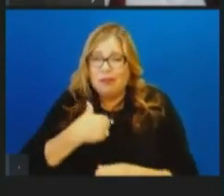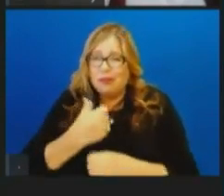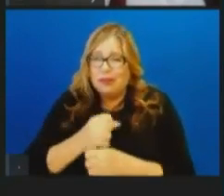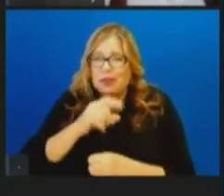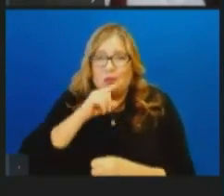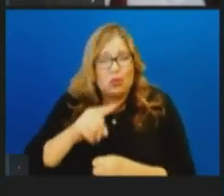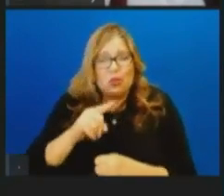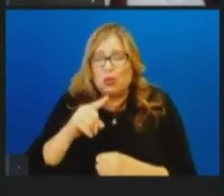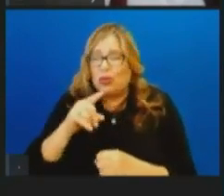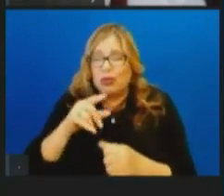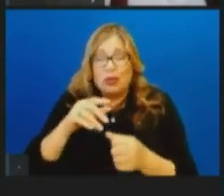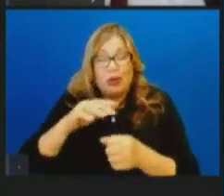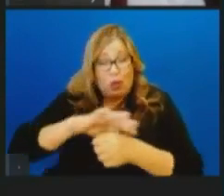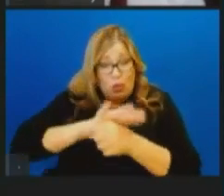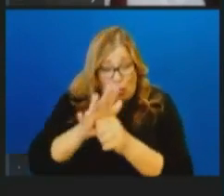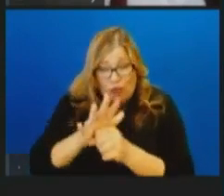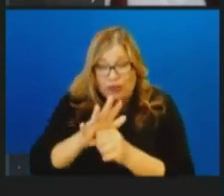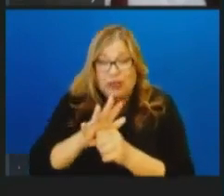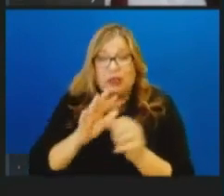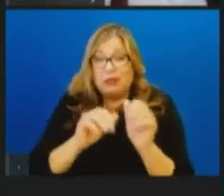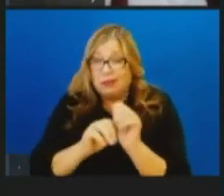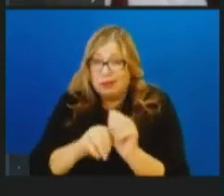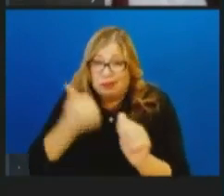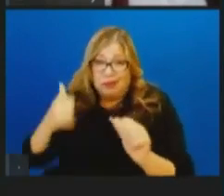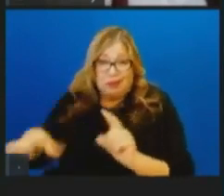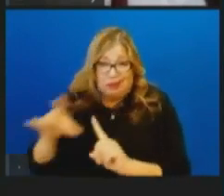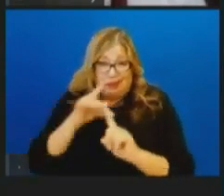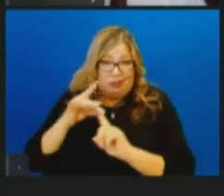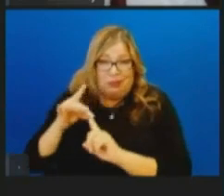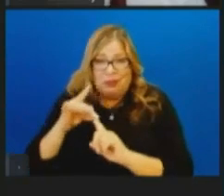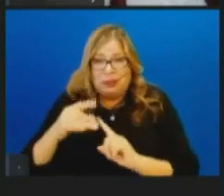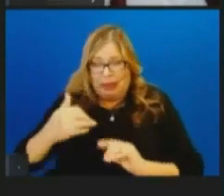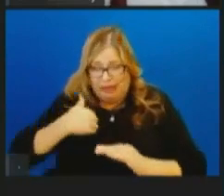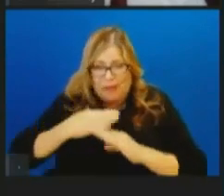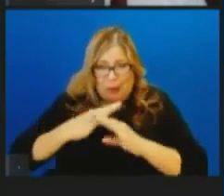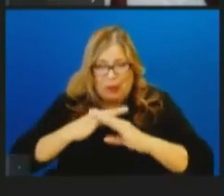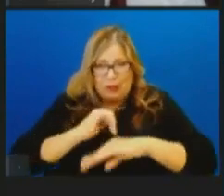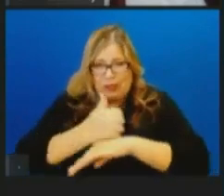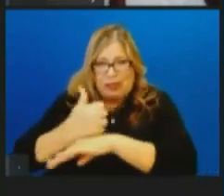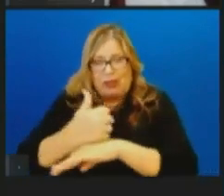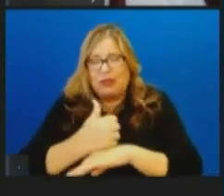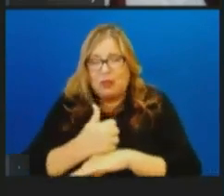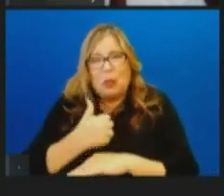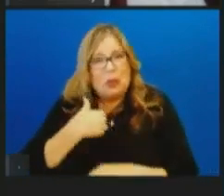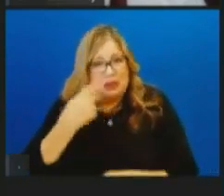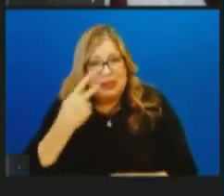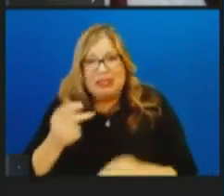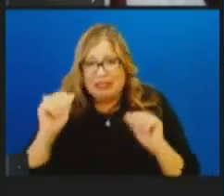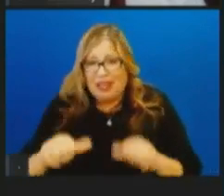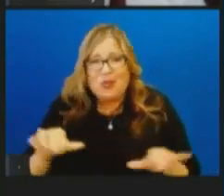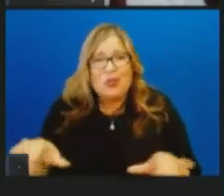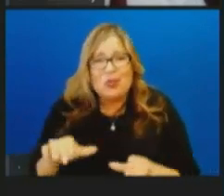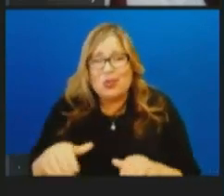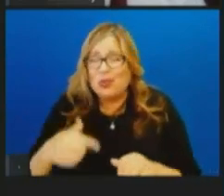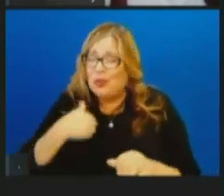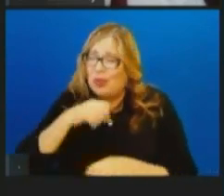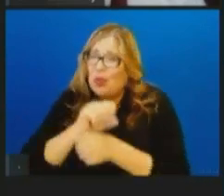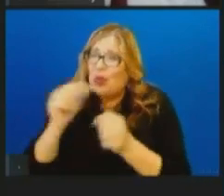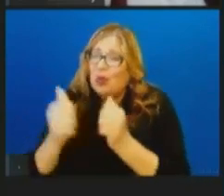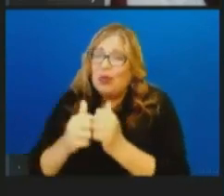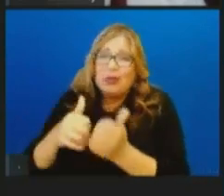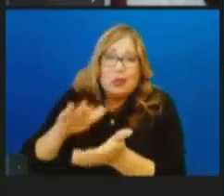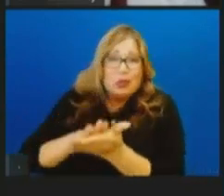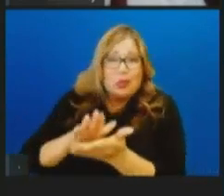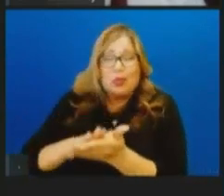totally achievable, that we maintain that for our staff and our students. We continue to work with school and education leaders, public